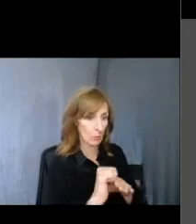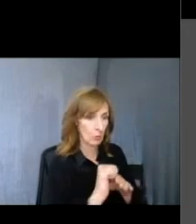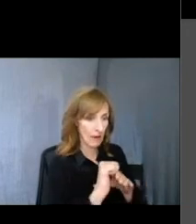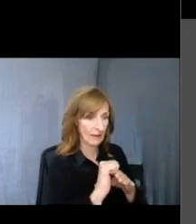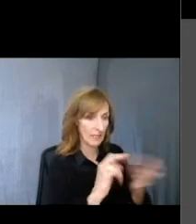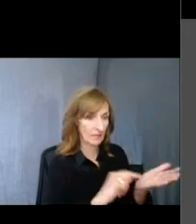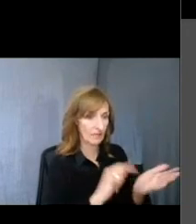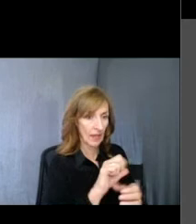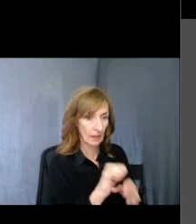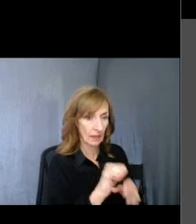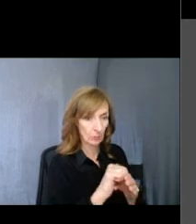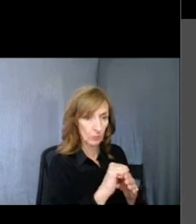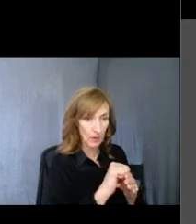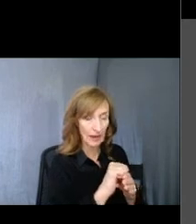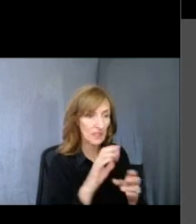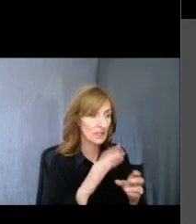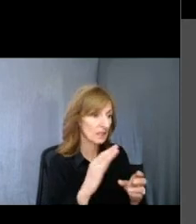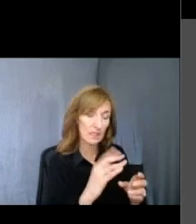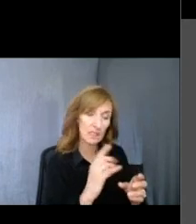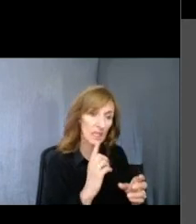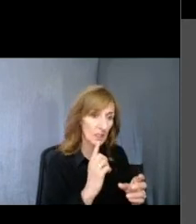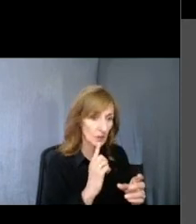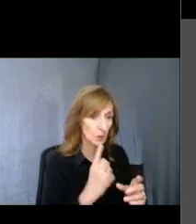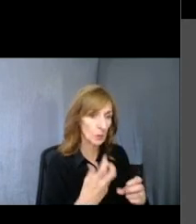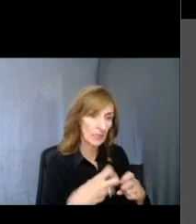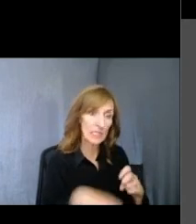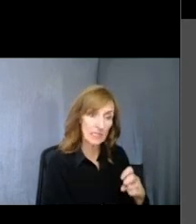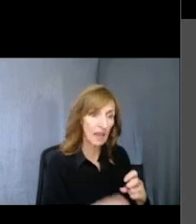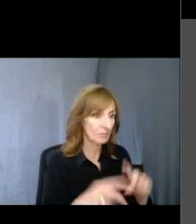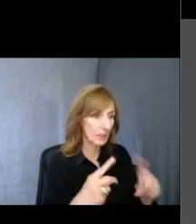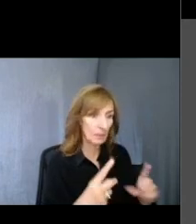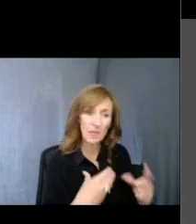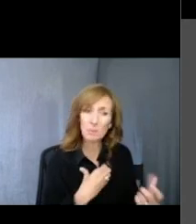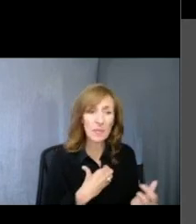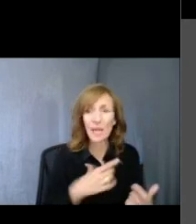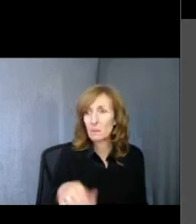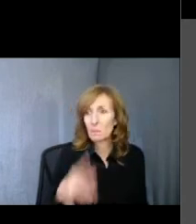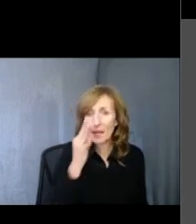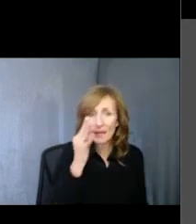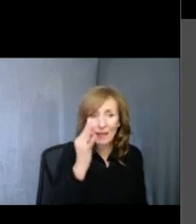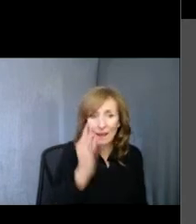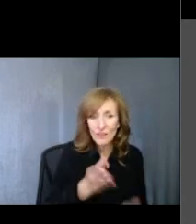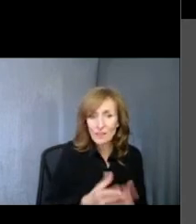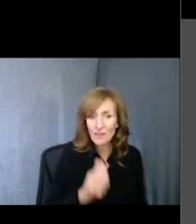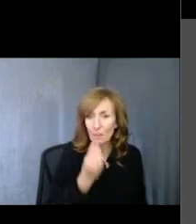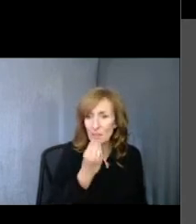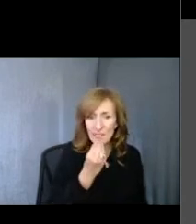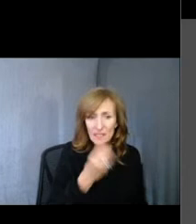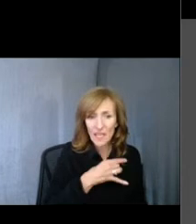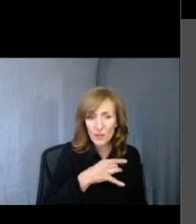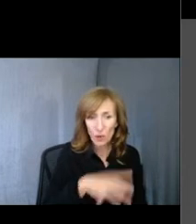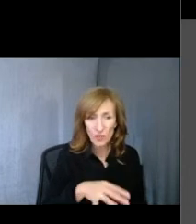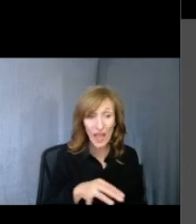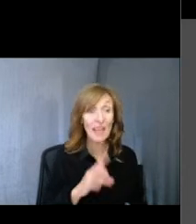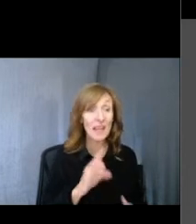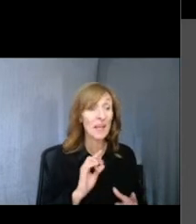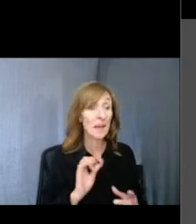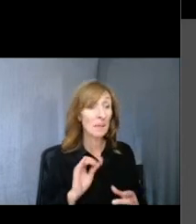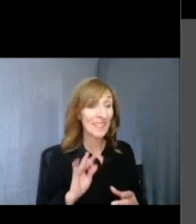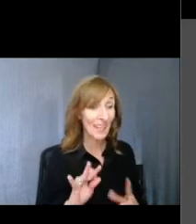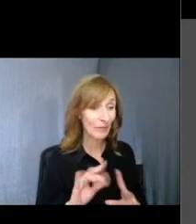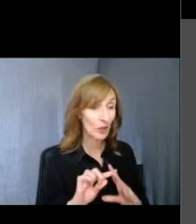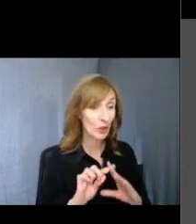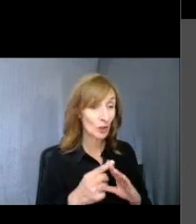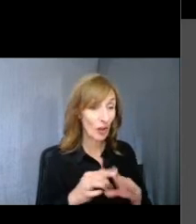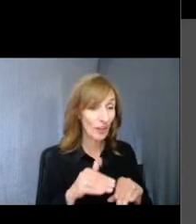cats when they're advanced to get them to eat the renal diets. However, if you start them early, there's evidence they're more accepting of them. And again, we're trying to slow